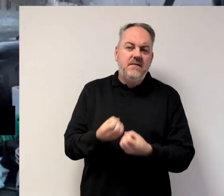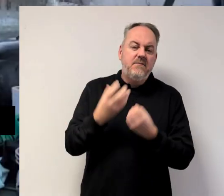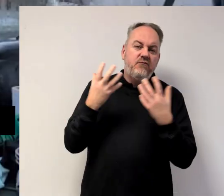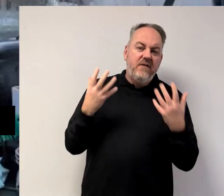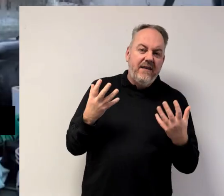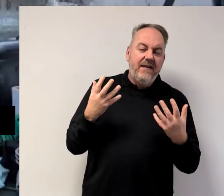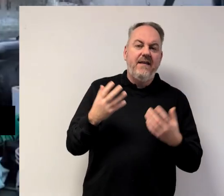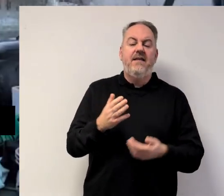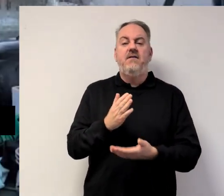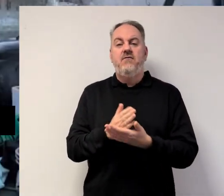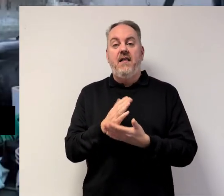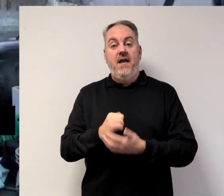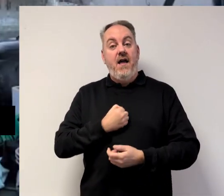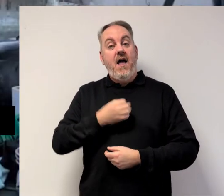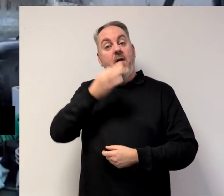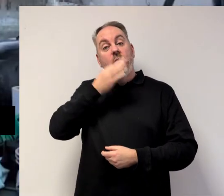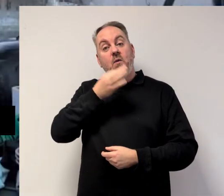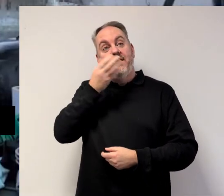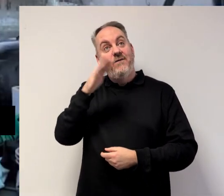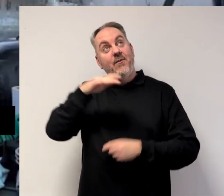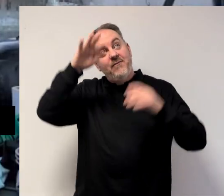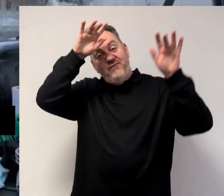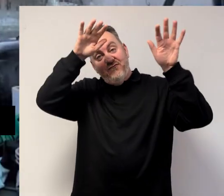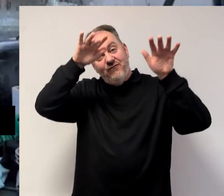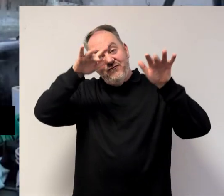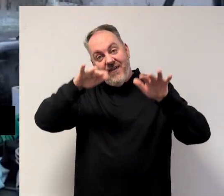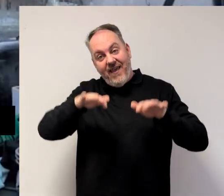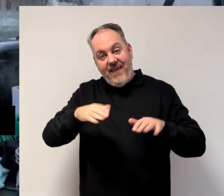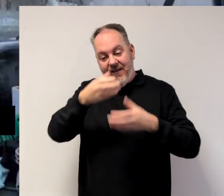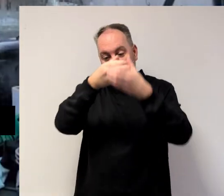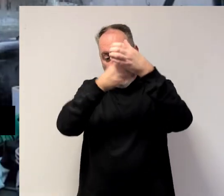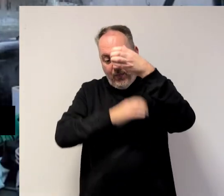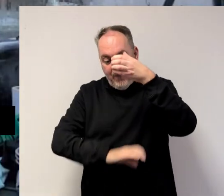butts that are sourced around here.